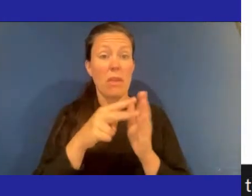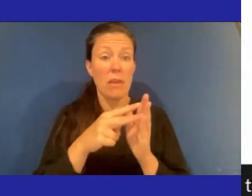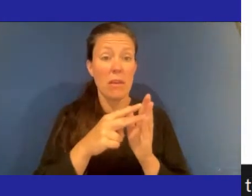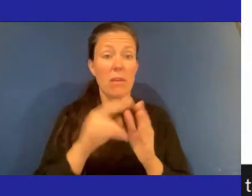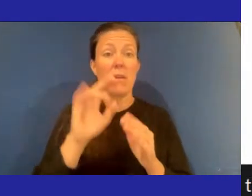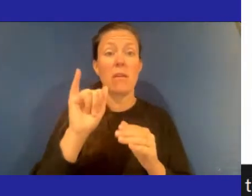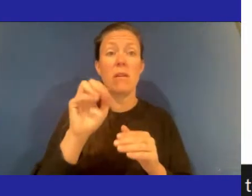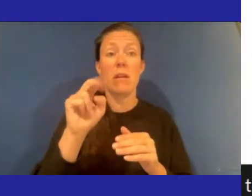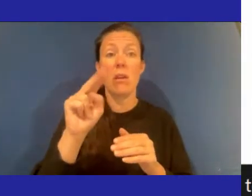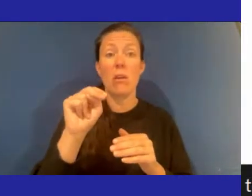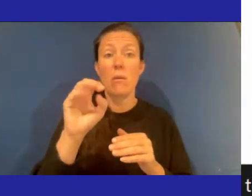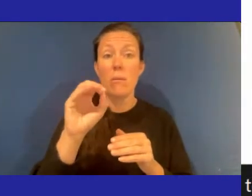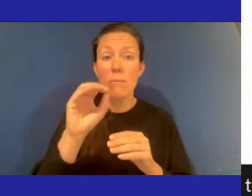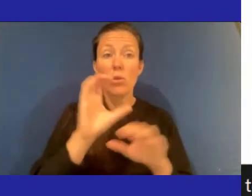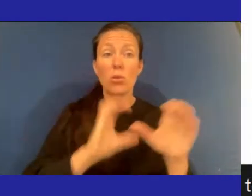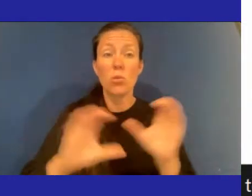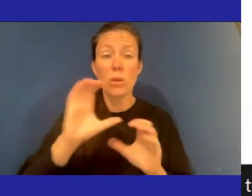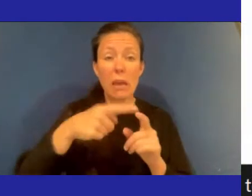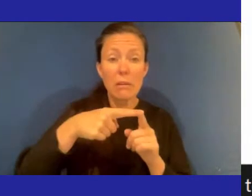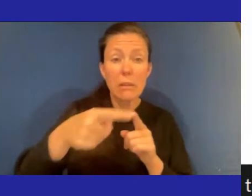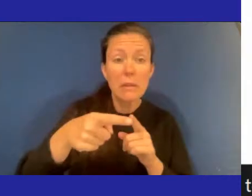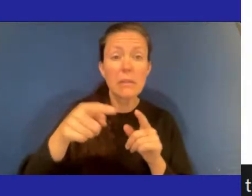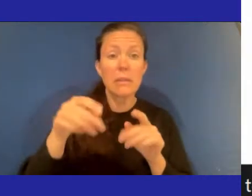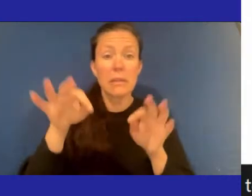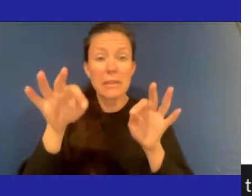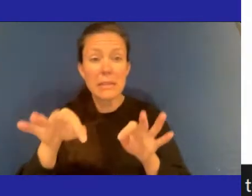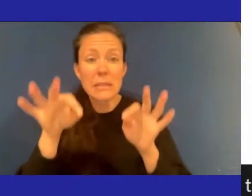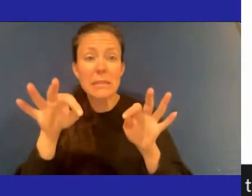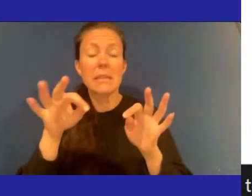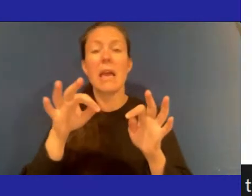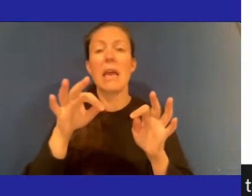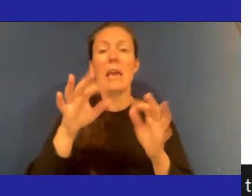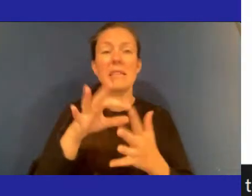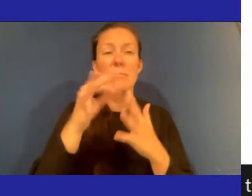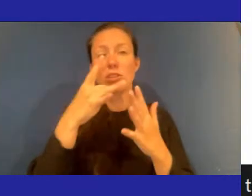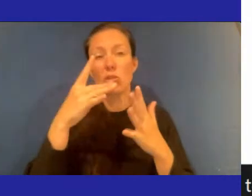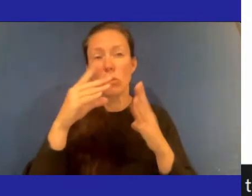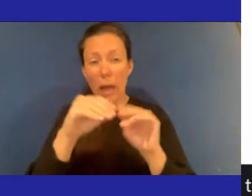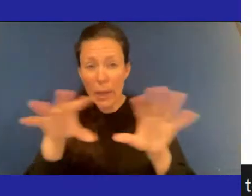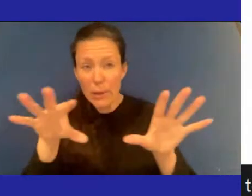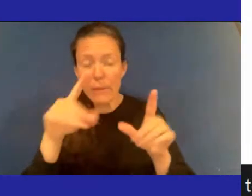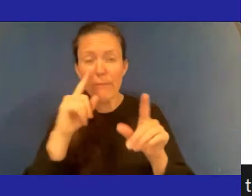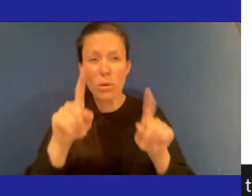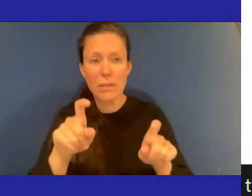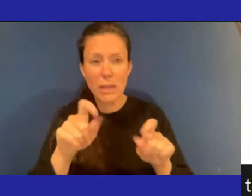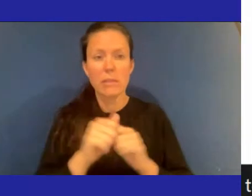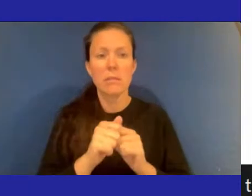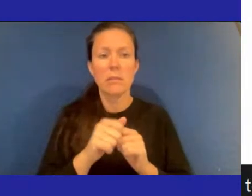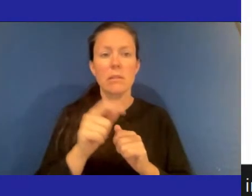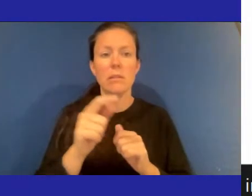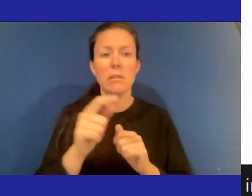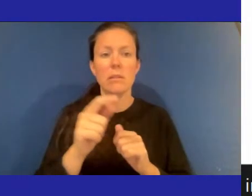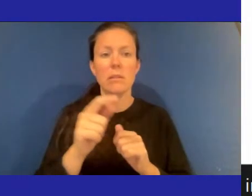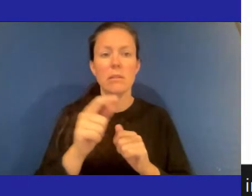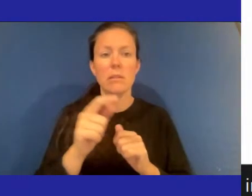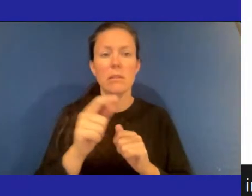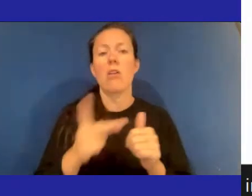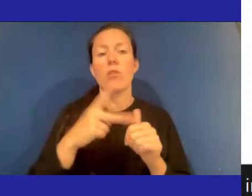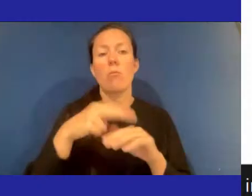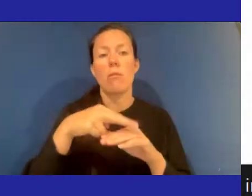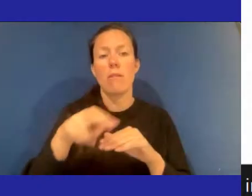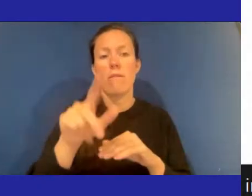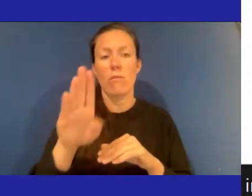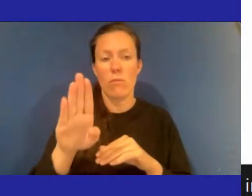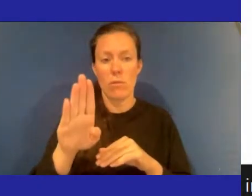immunohistochemistry, special stains, and immunofluorescence. Our primary referred pathology lab since 2013 has